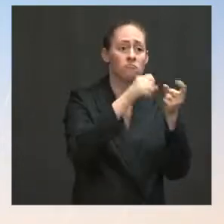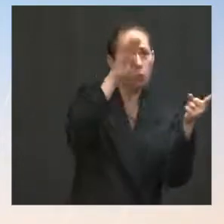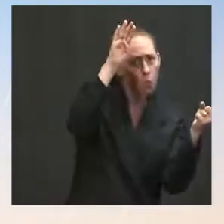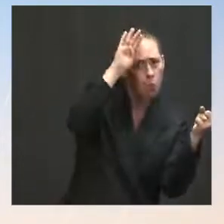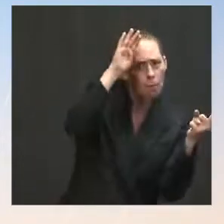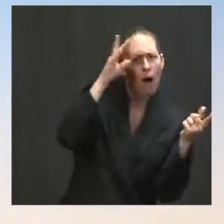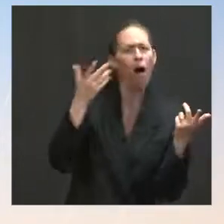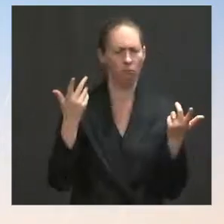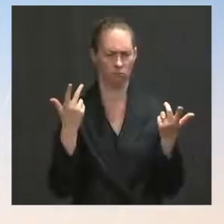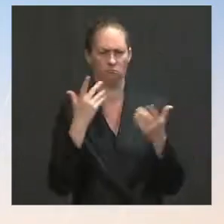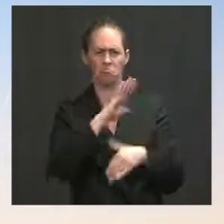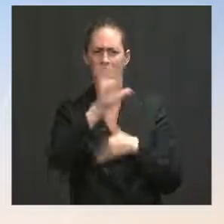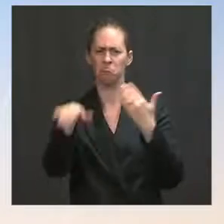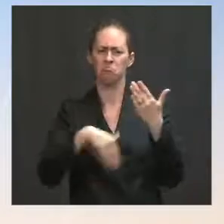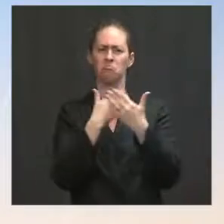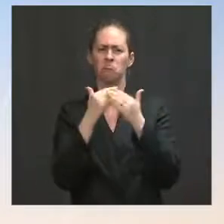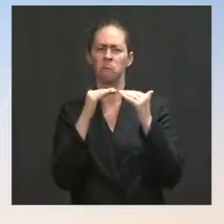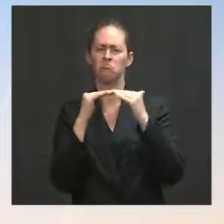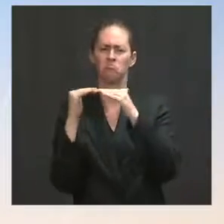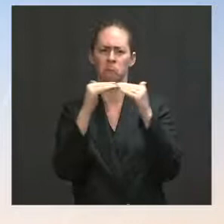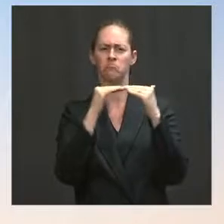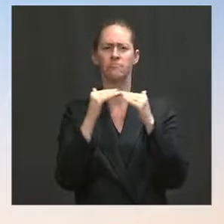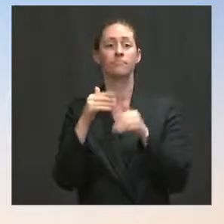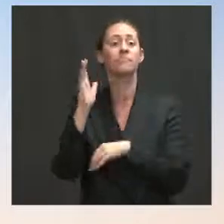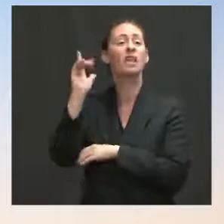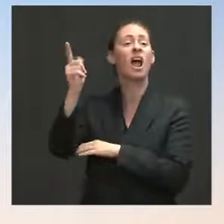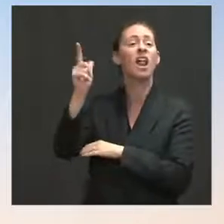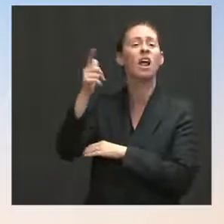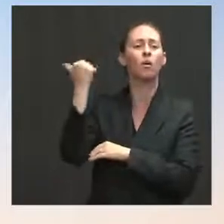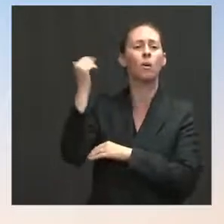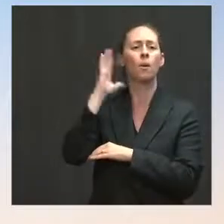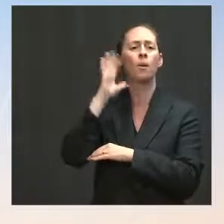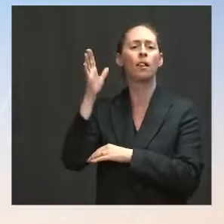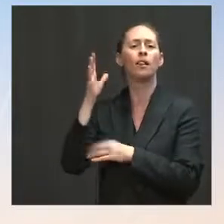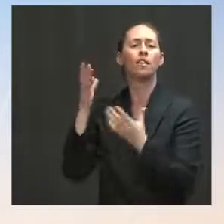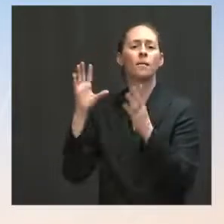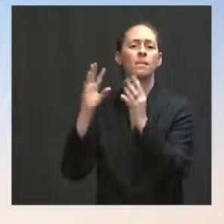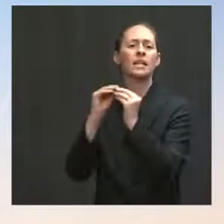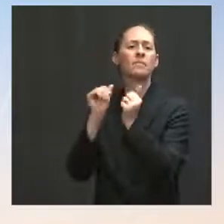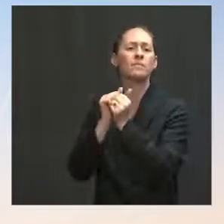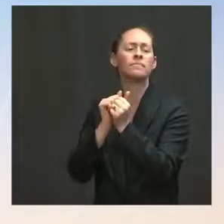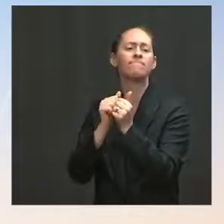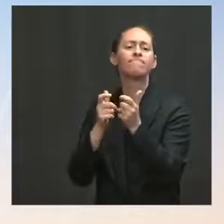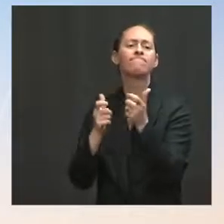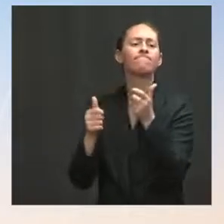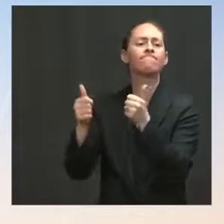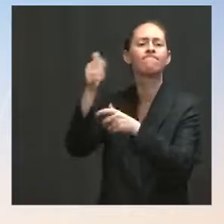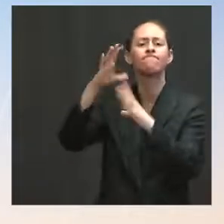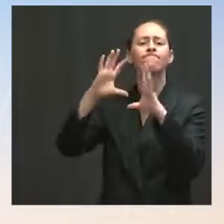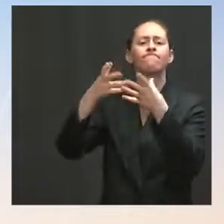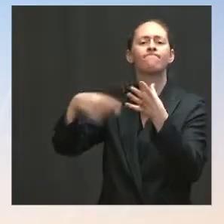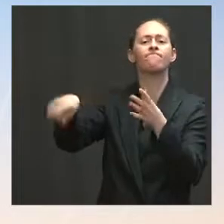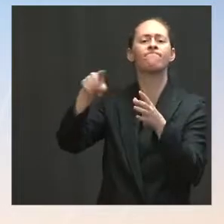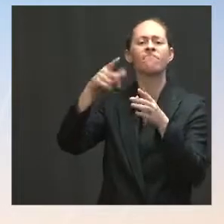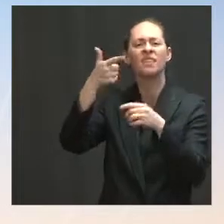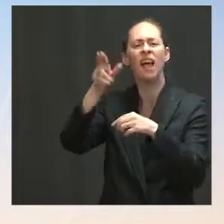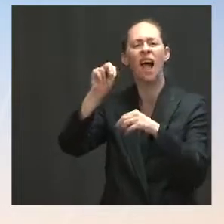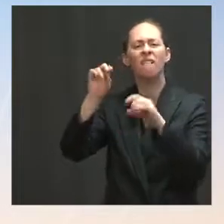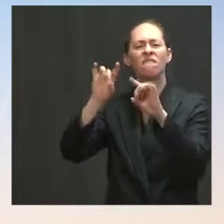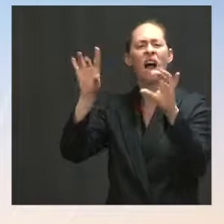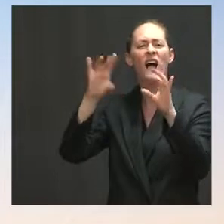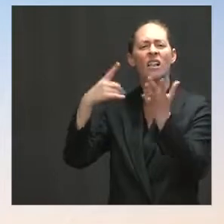president later today is going to be meeting, as you mentioned, with the officials to talk about gun violence and crime. He did something similar less than 3 weeks